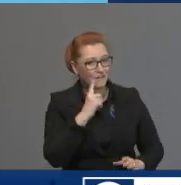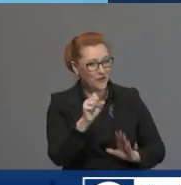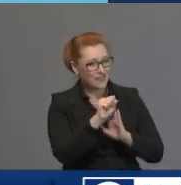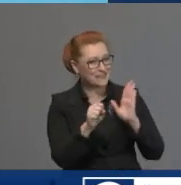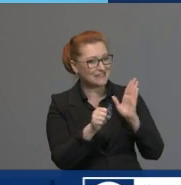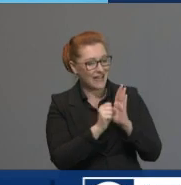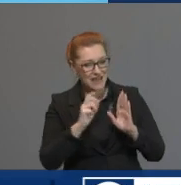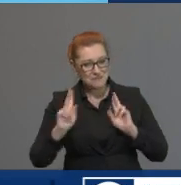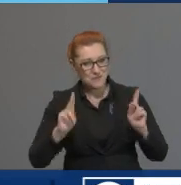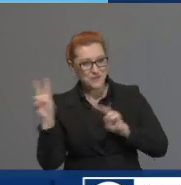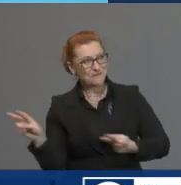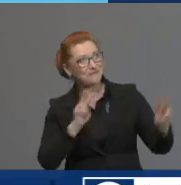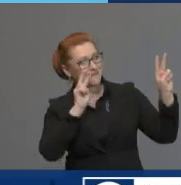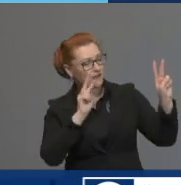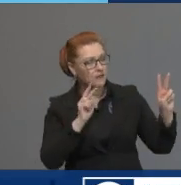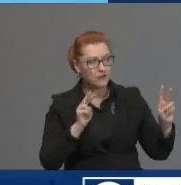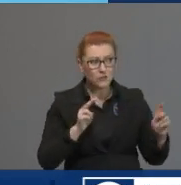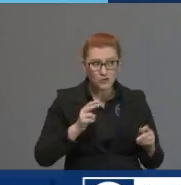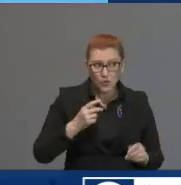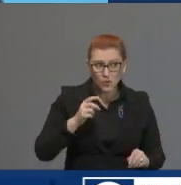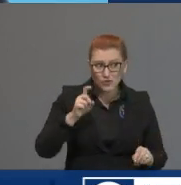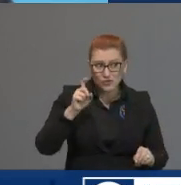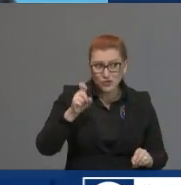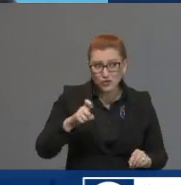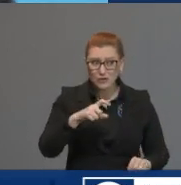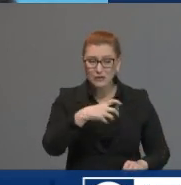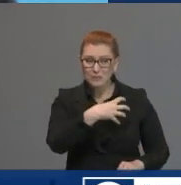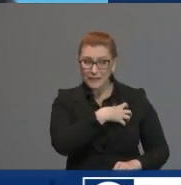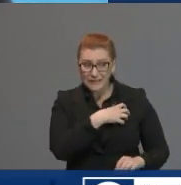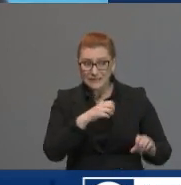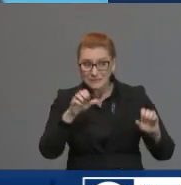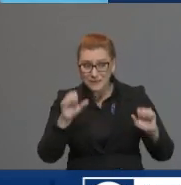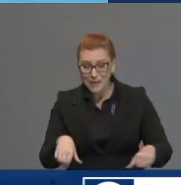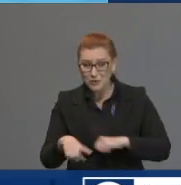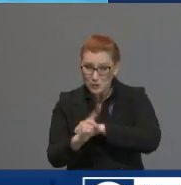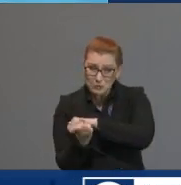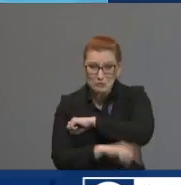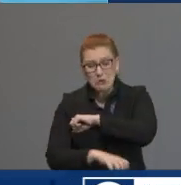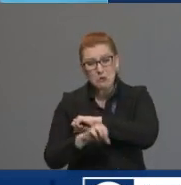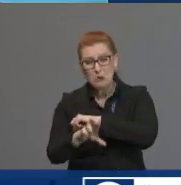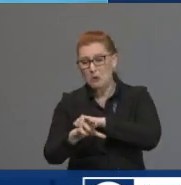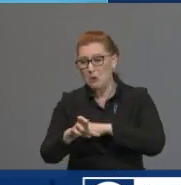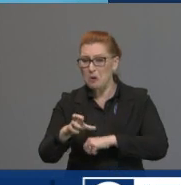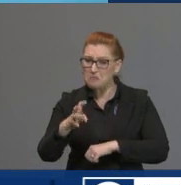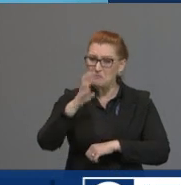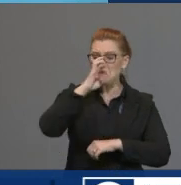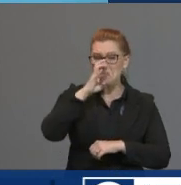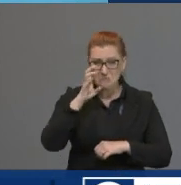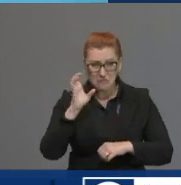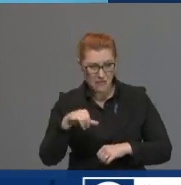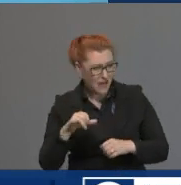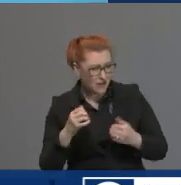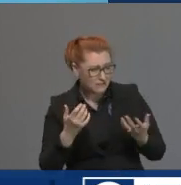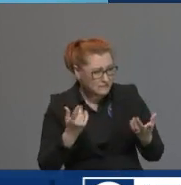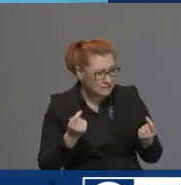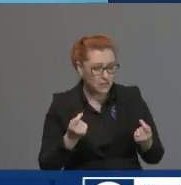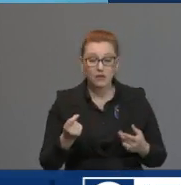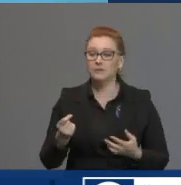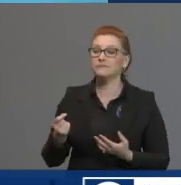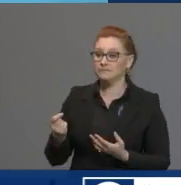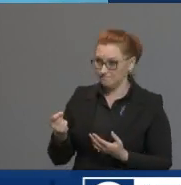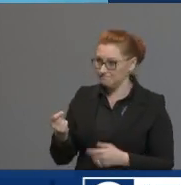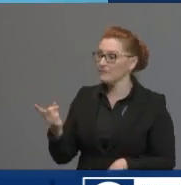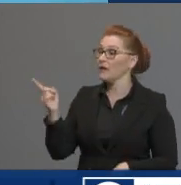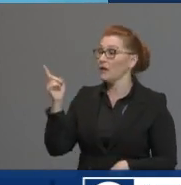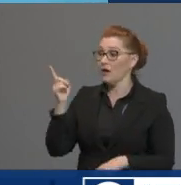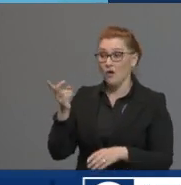how much enforcement should we really have with these kinds of issues? Well, Antonia, I would say that Arizonans